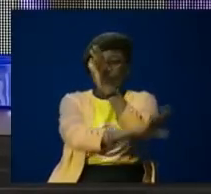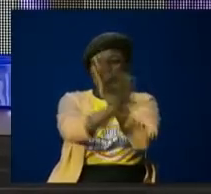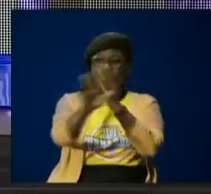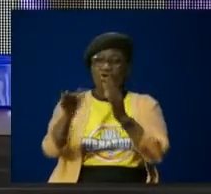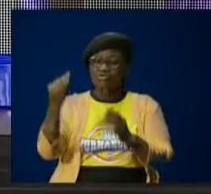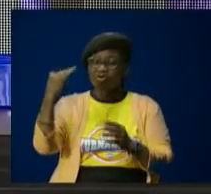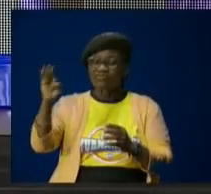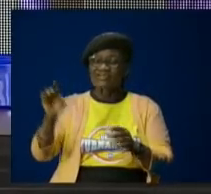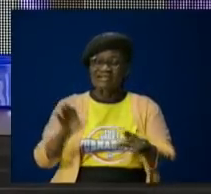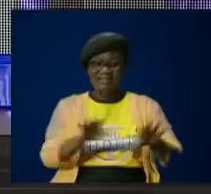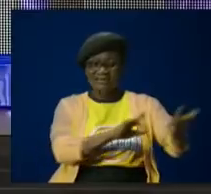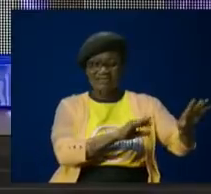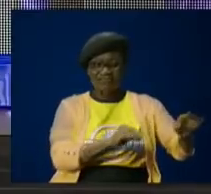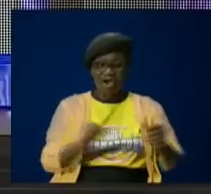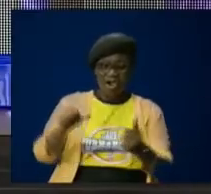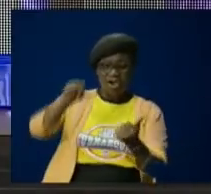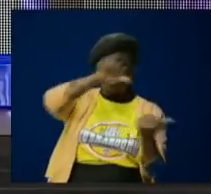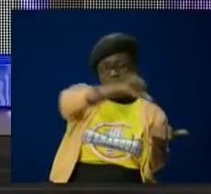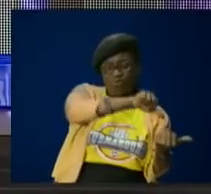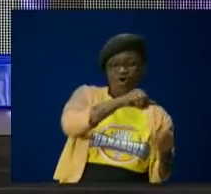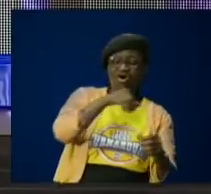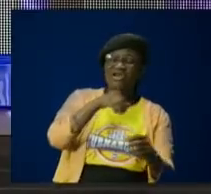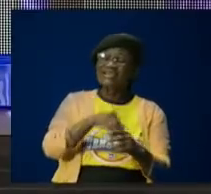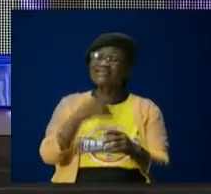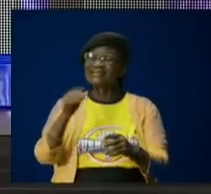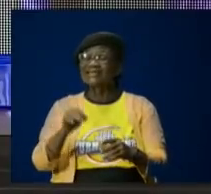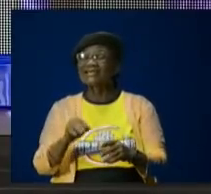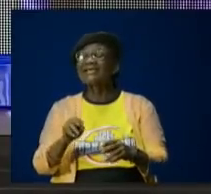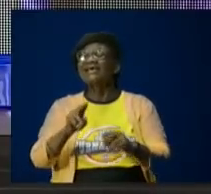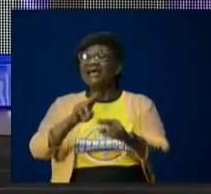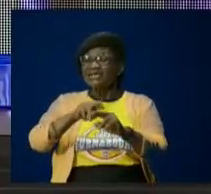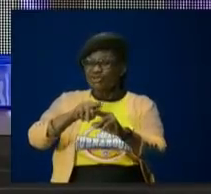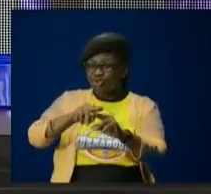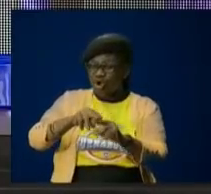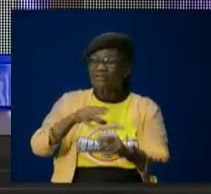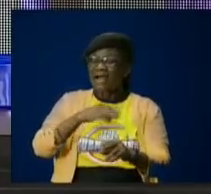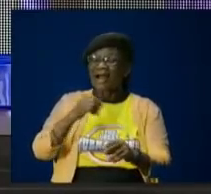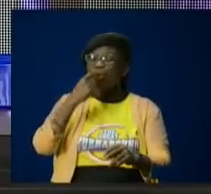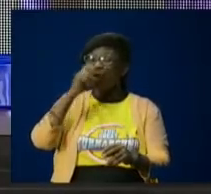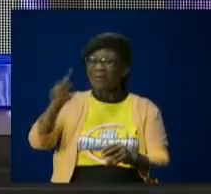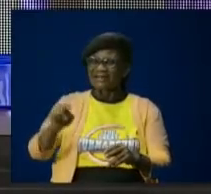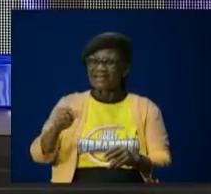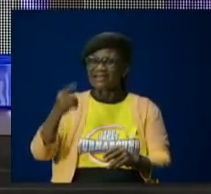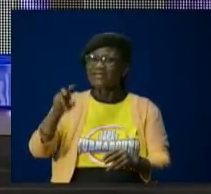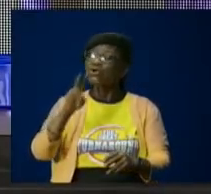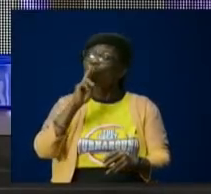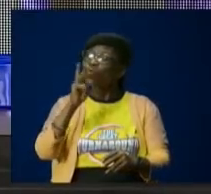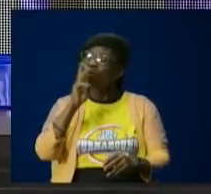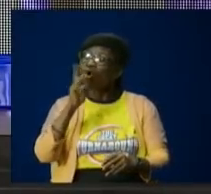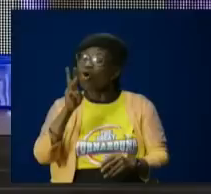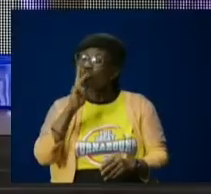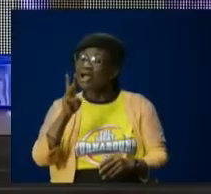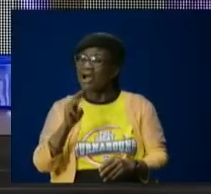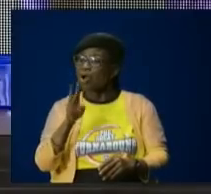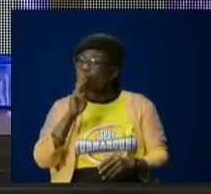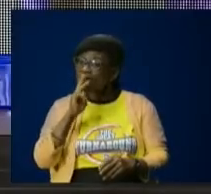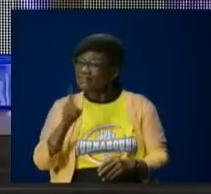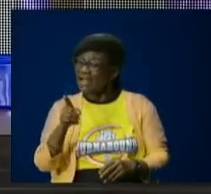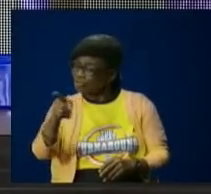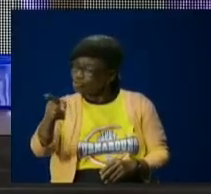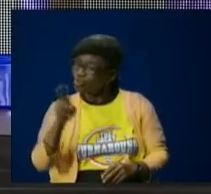pouring the salt, and commanded the water. Water,